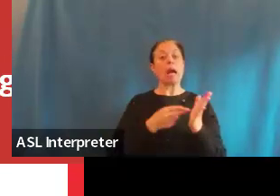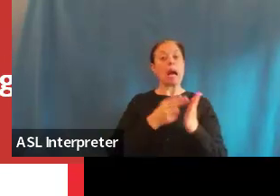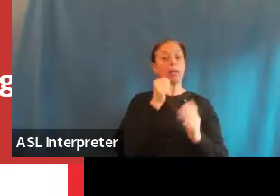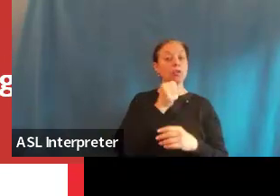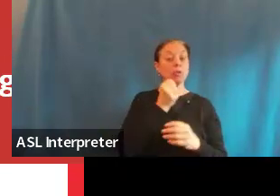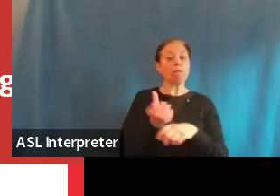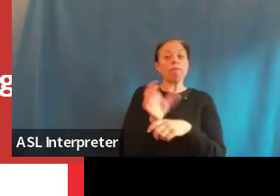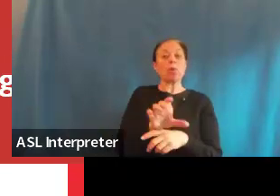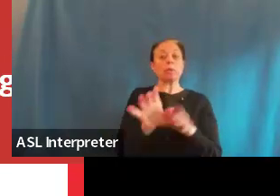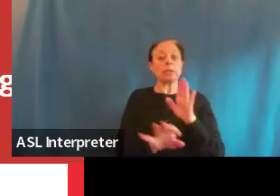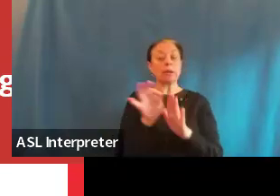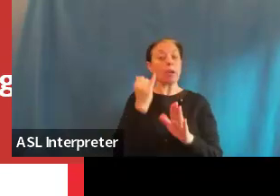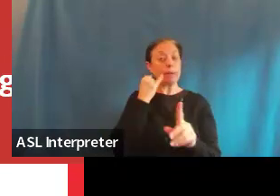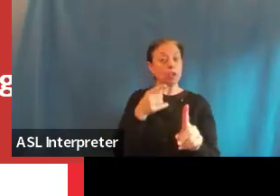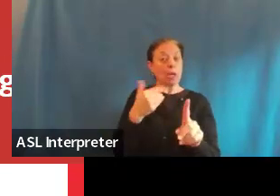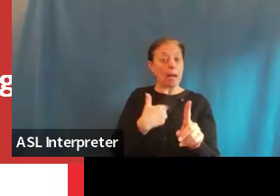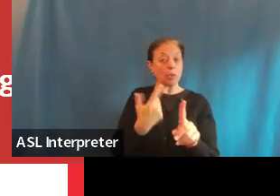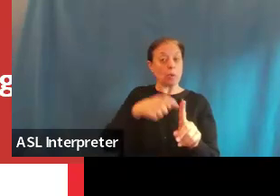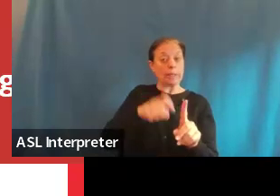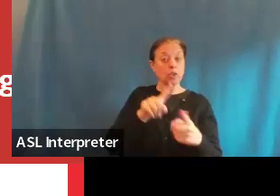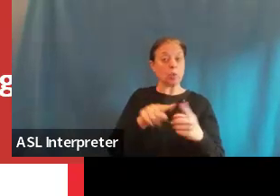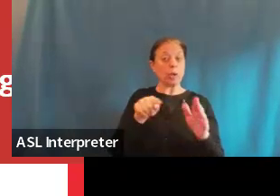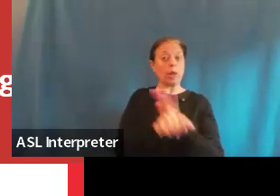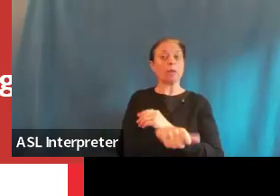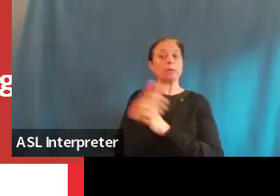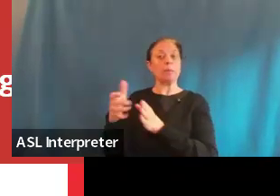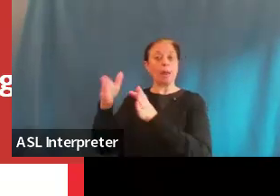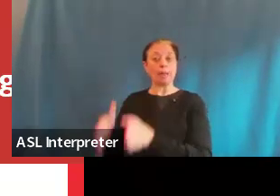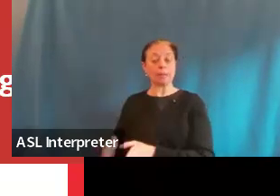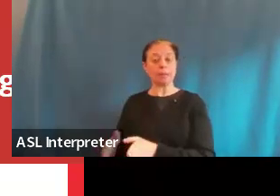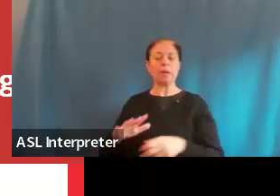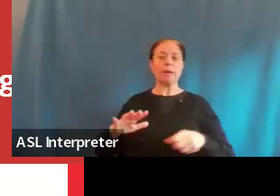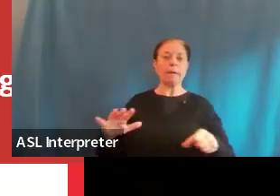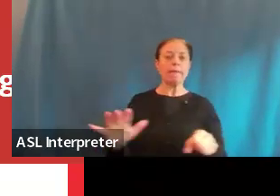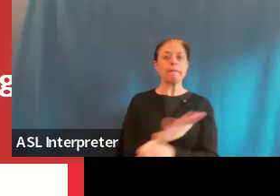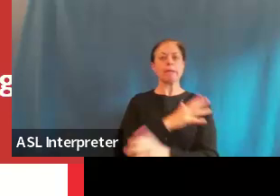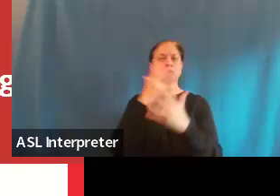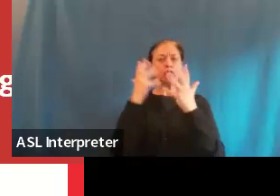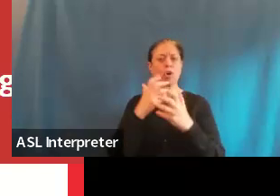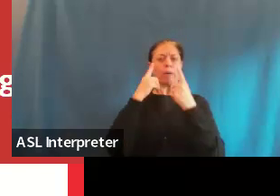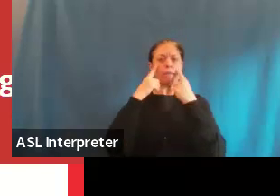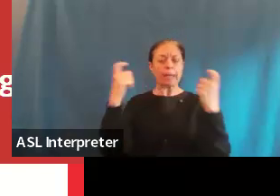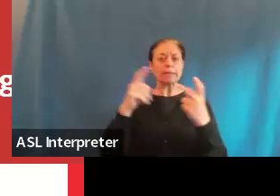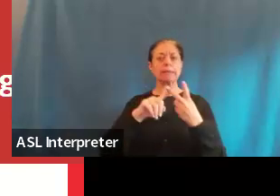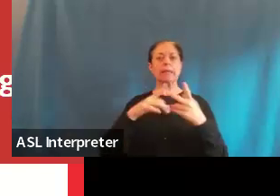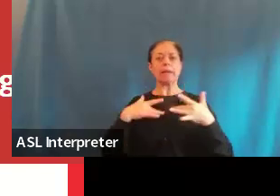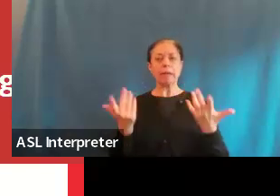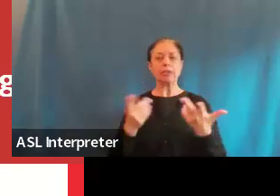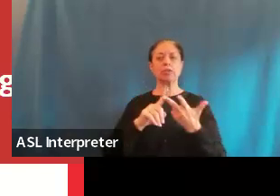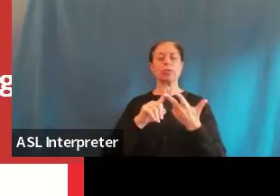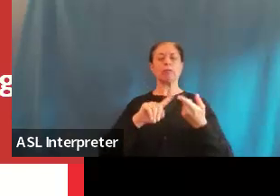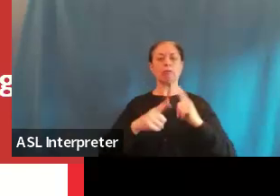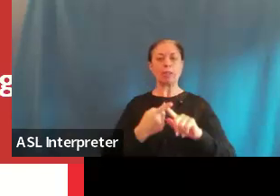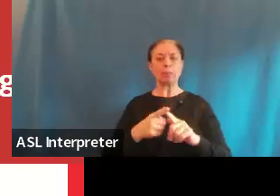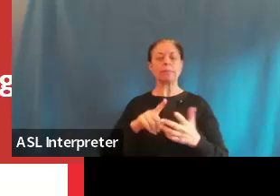forced to discover whether she has what it takes to kill someone else. Filled with dark fantasy, adventure, friendships, and a bit of love,